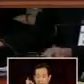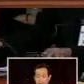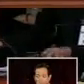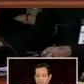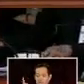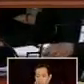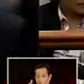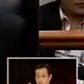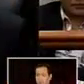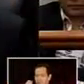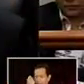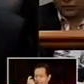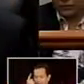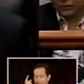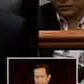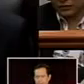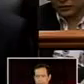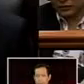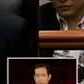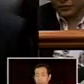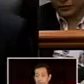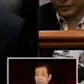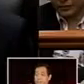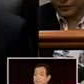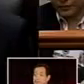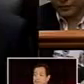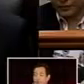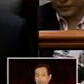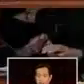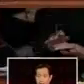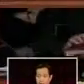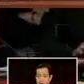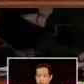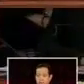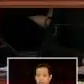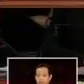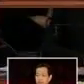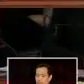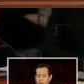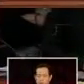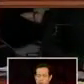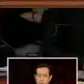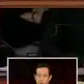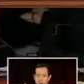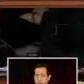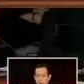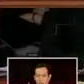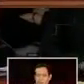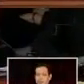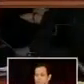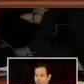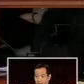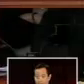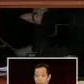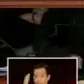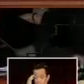inyong depositors. We understand that. Pwede kami magsalita na magsalita dito na hindi alis yan or whatever, but you know that better than